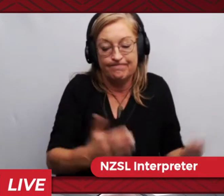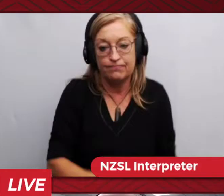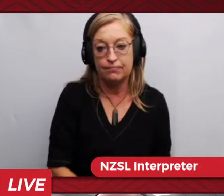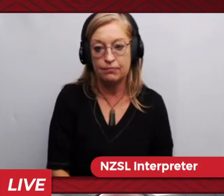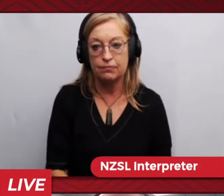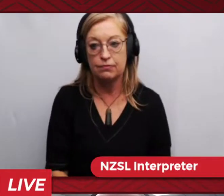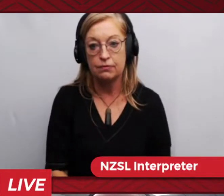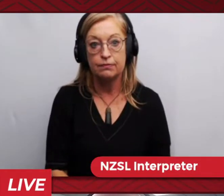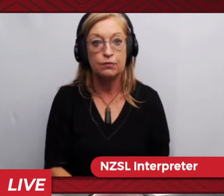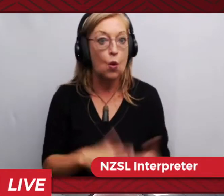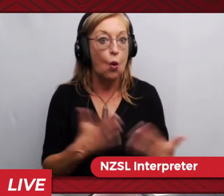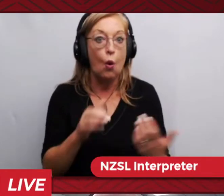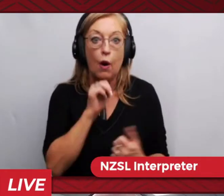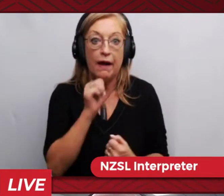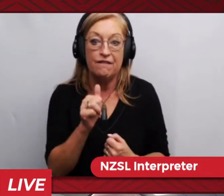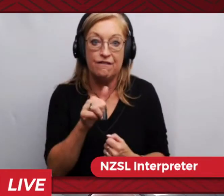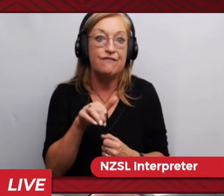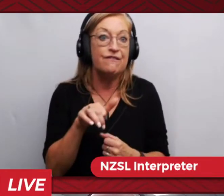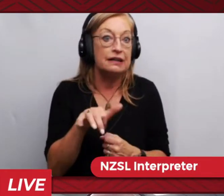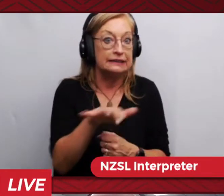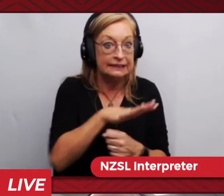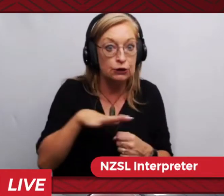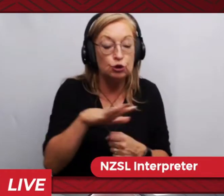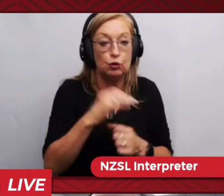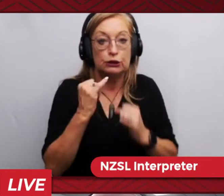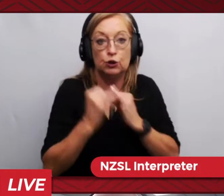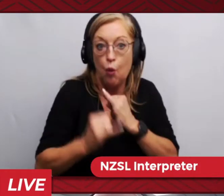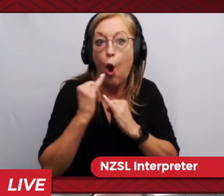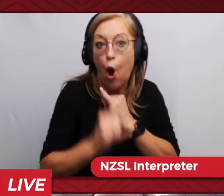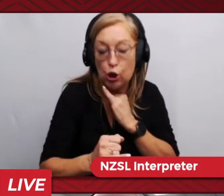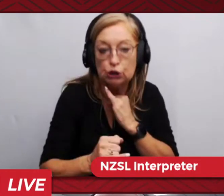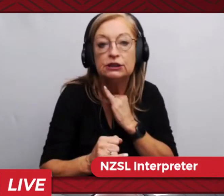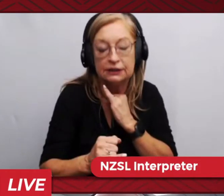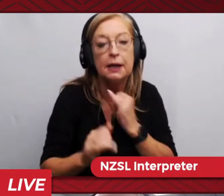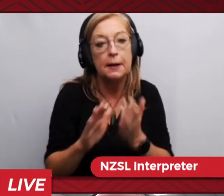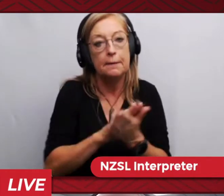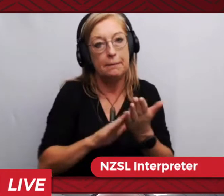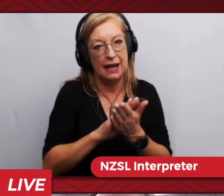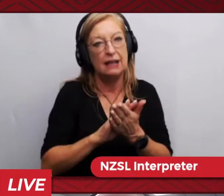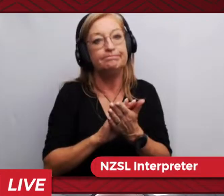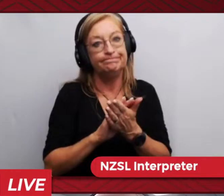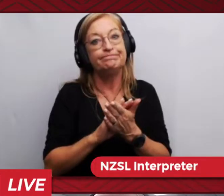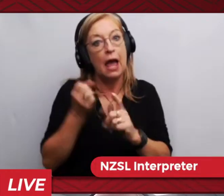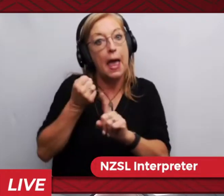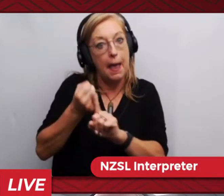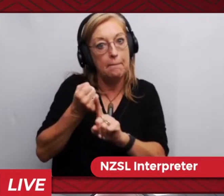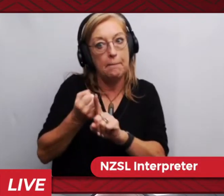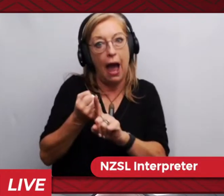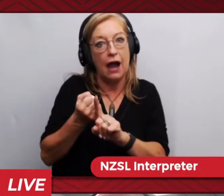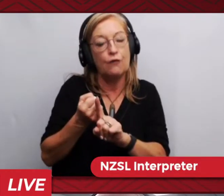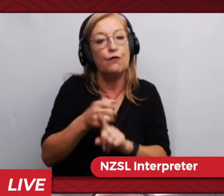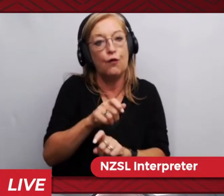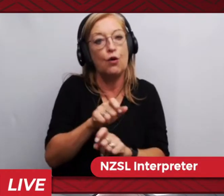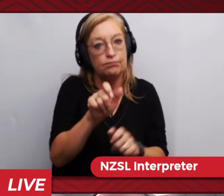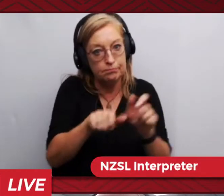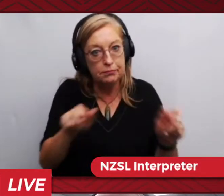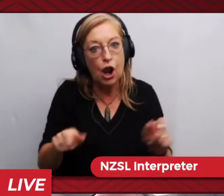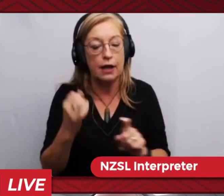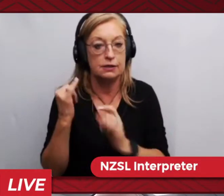not it will get worse and the impacts will increase. So first of all, I just wanted